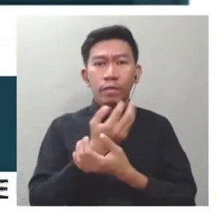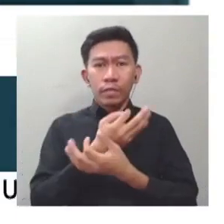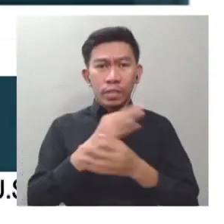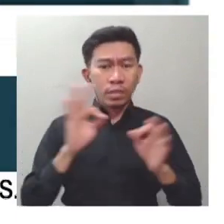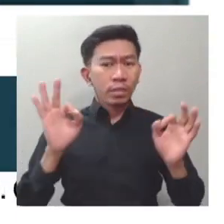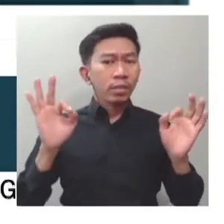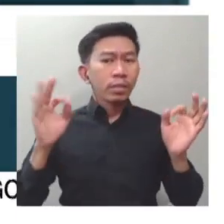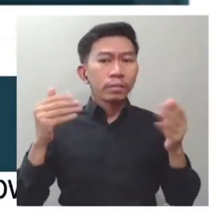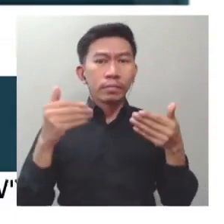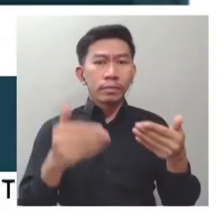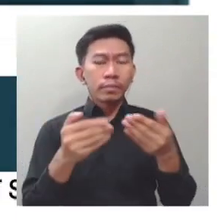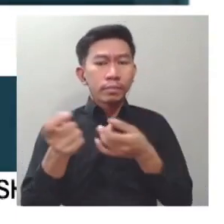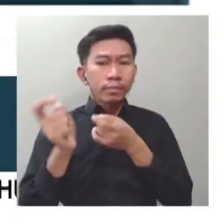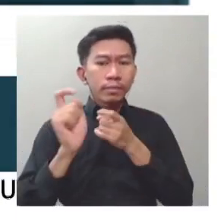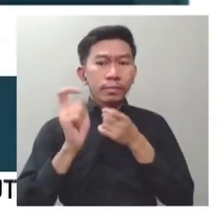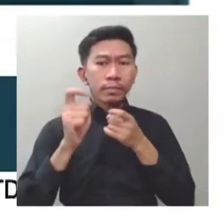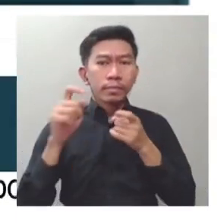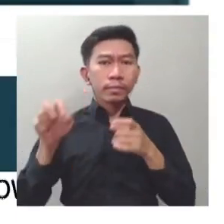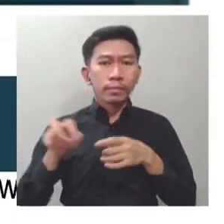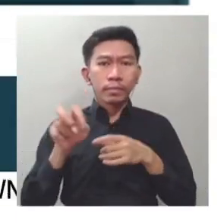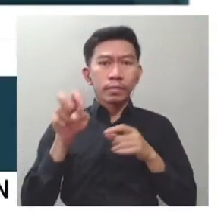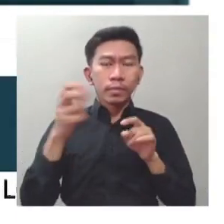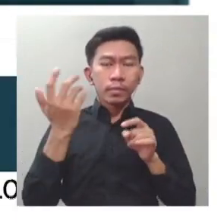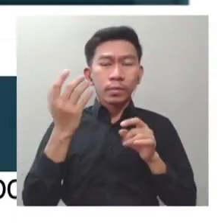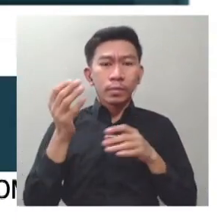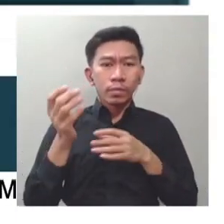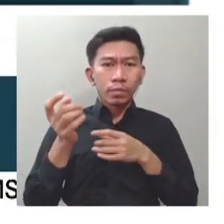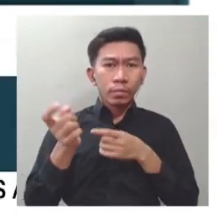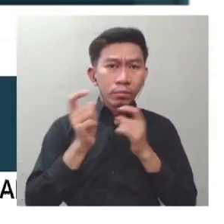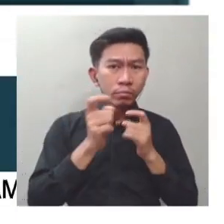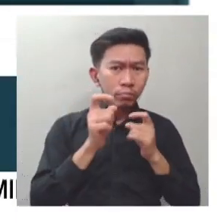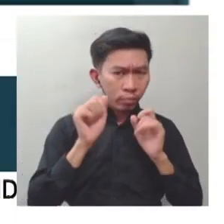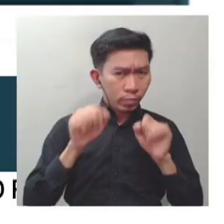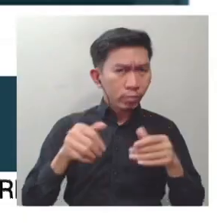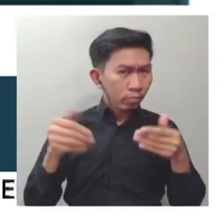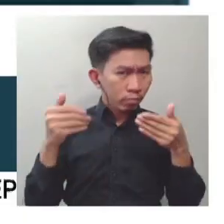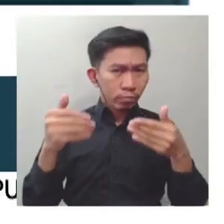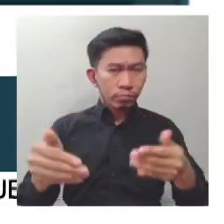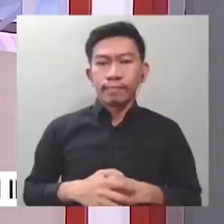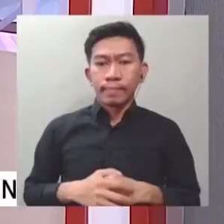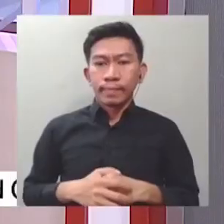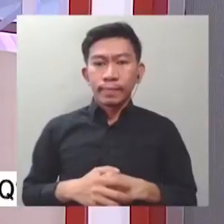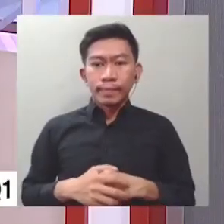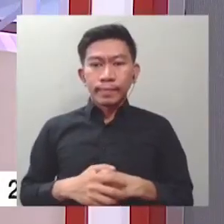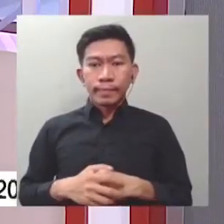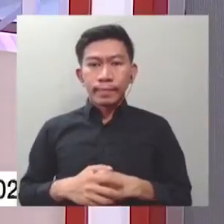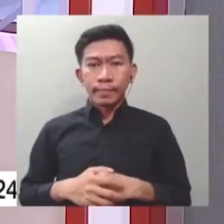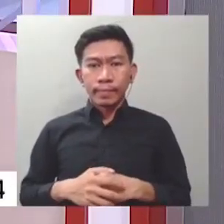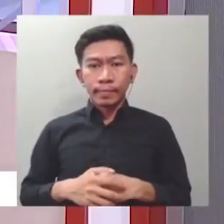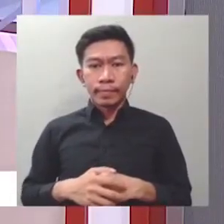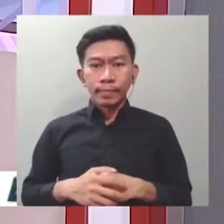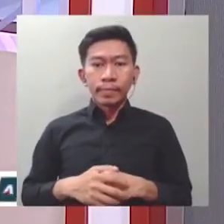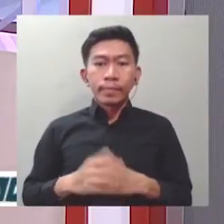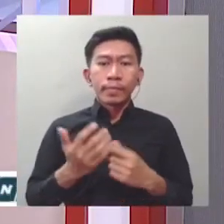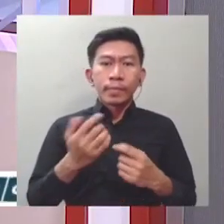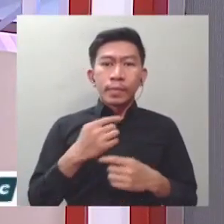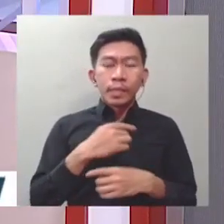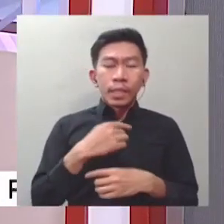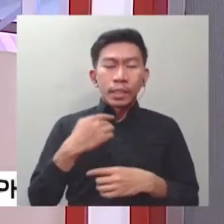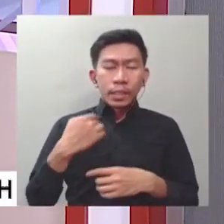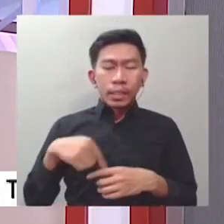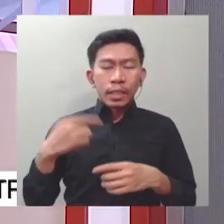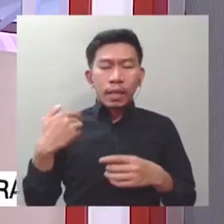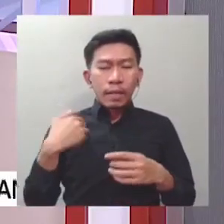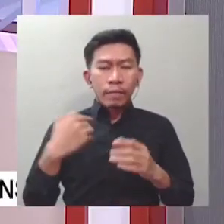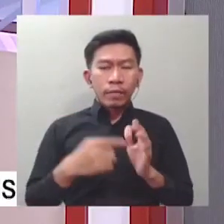of our fishermen to go into those areas. China reveals more details on its